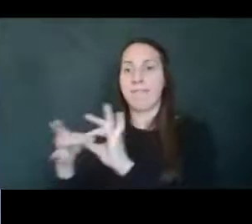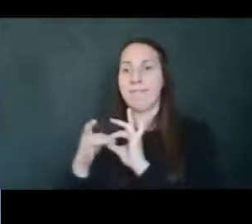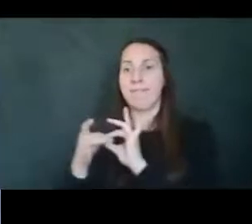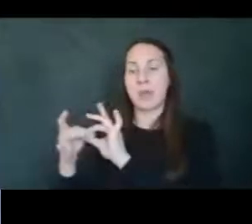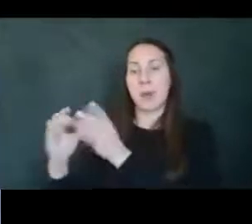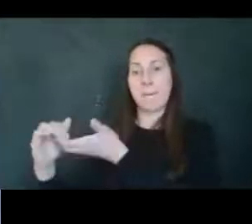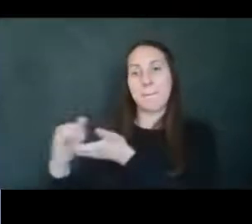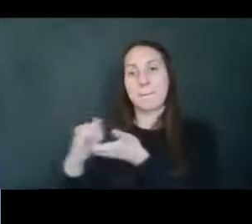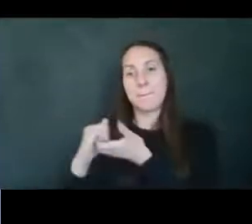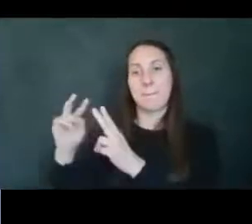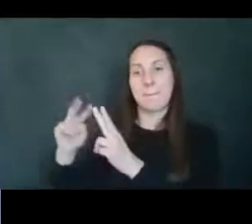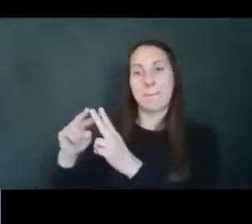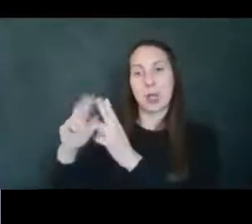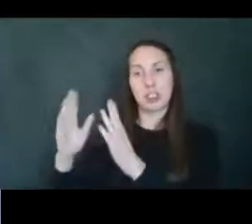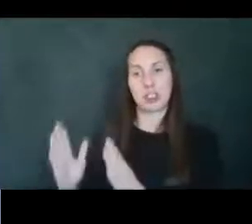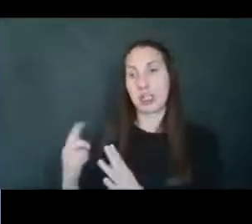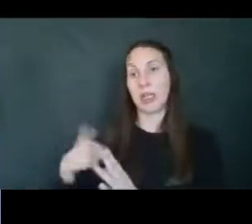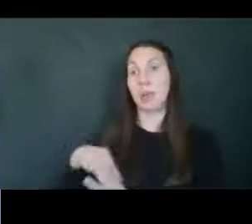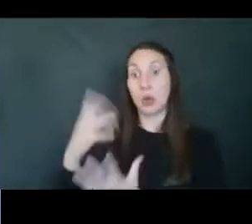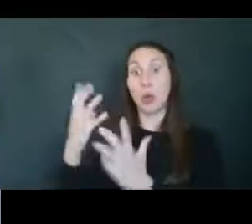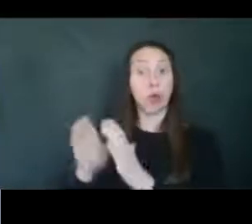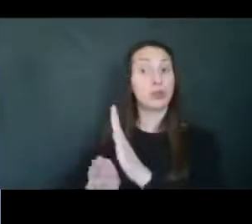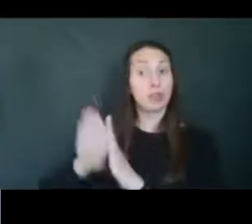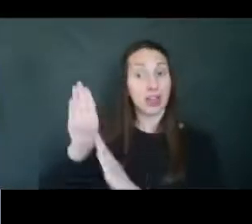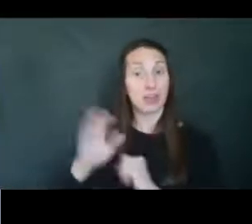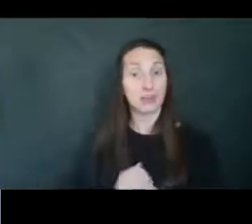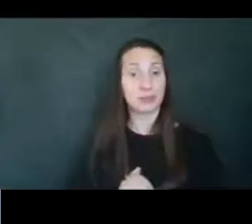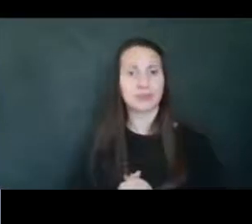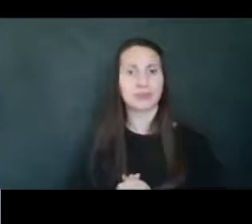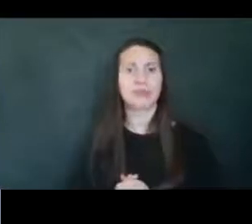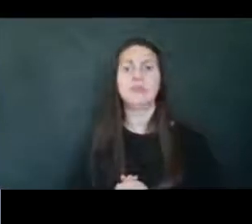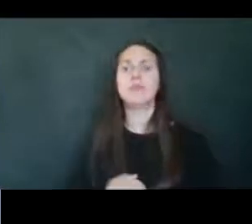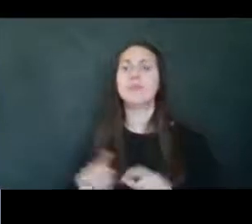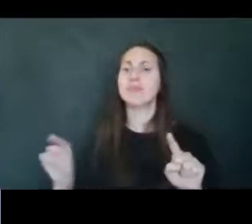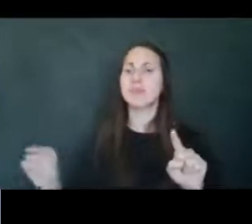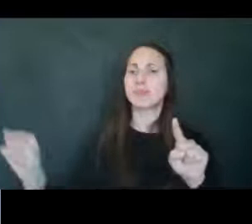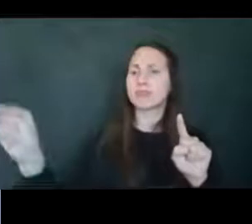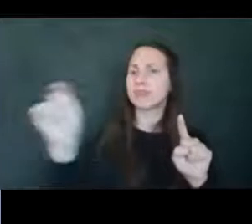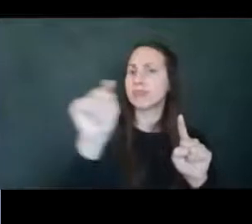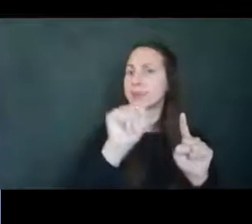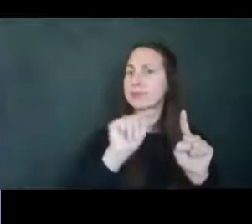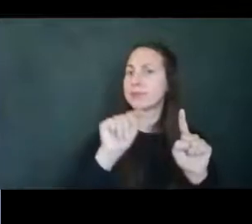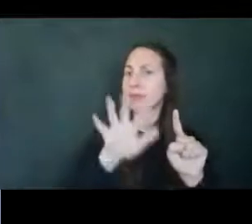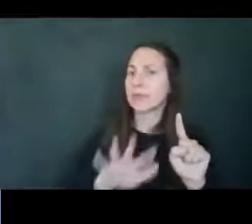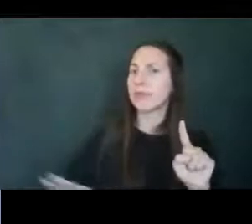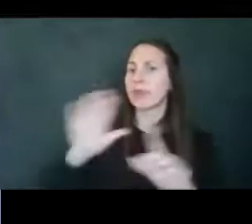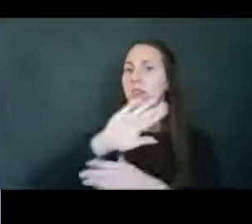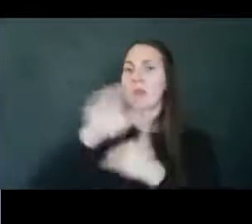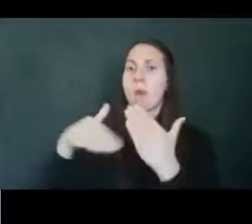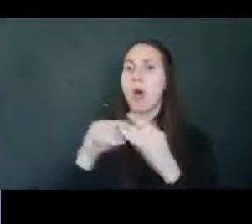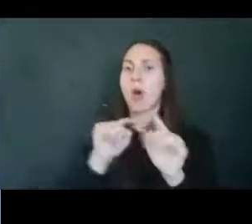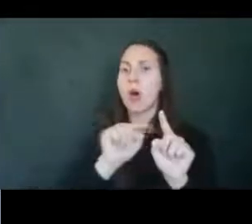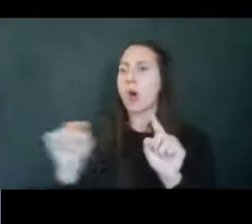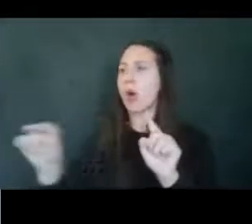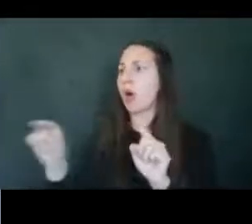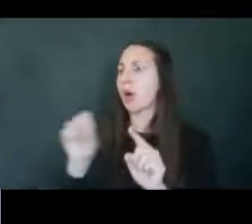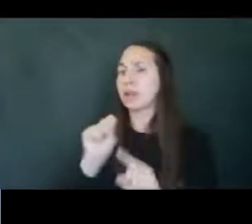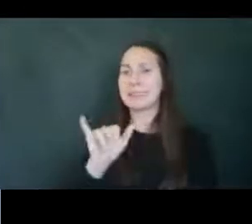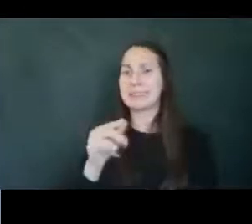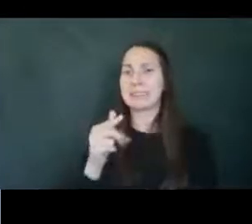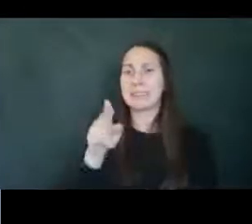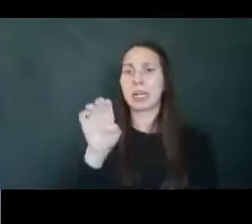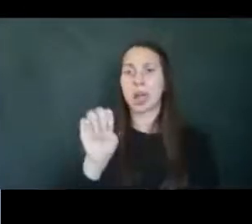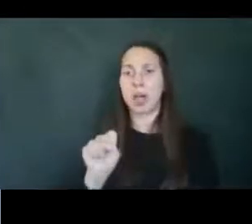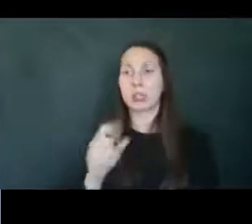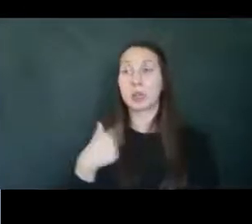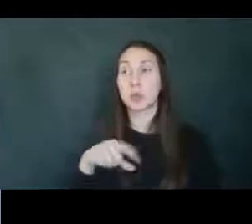develop. In all the synagogues, we looked at how professionals, laity, and consumers